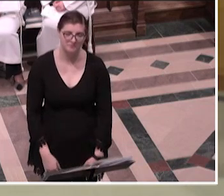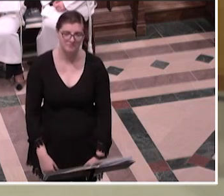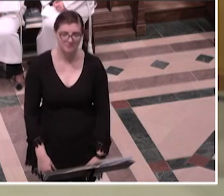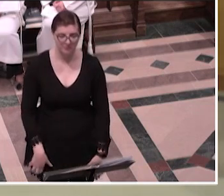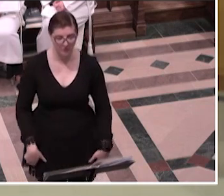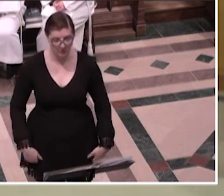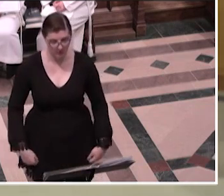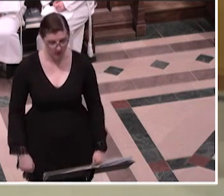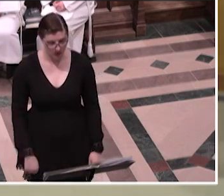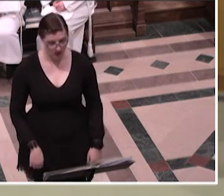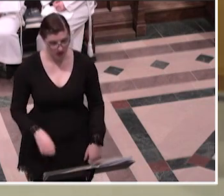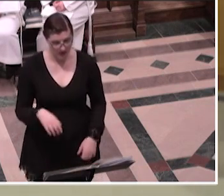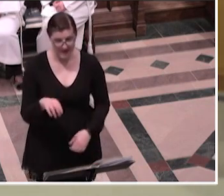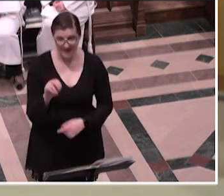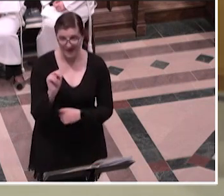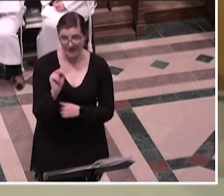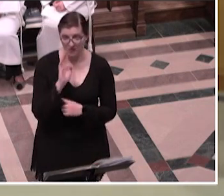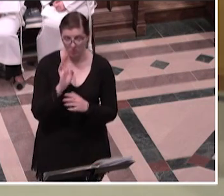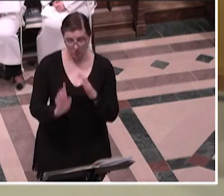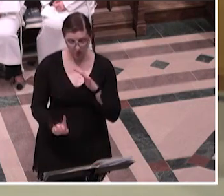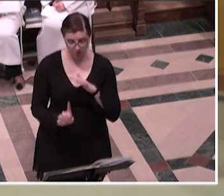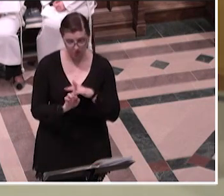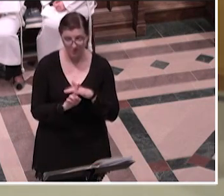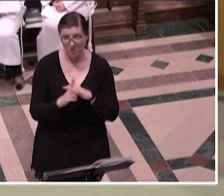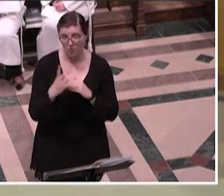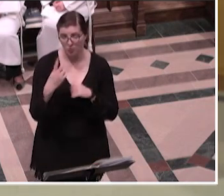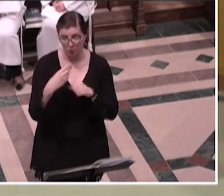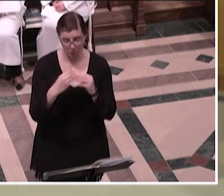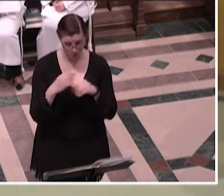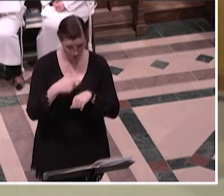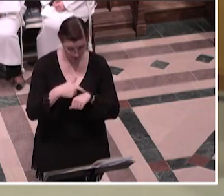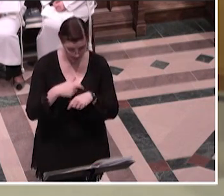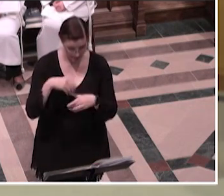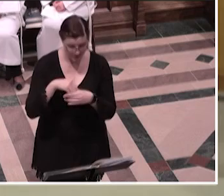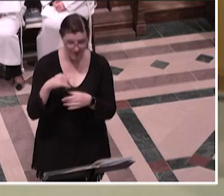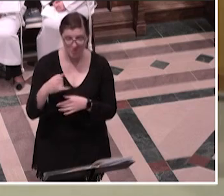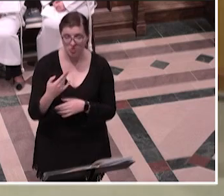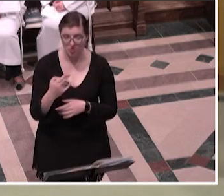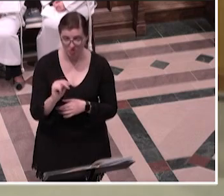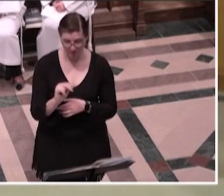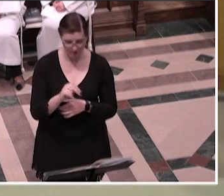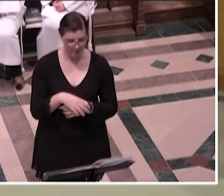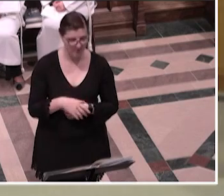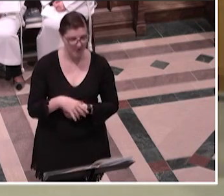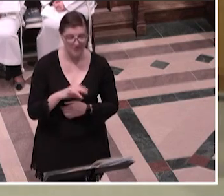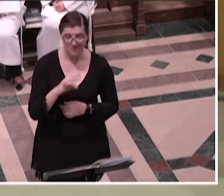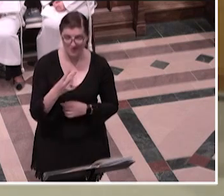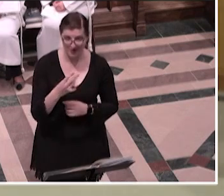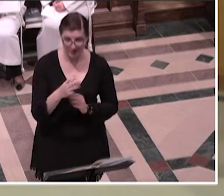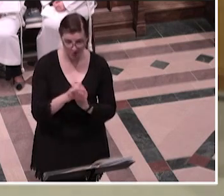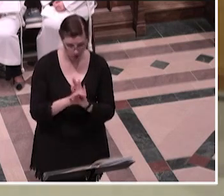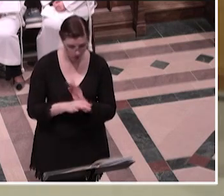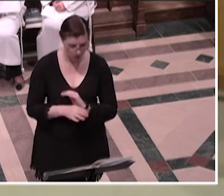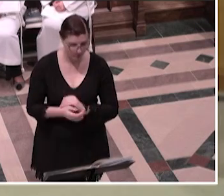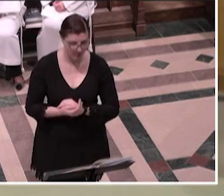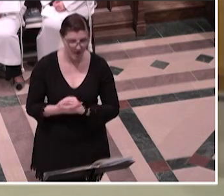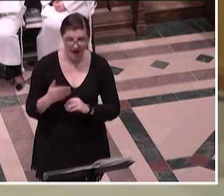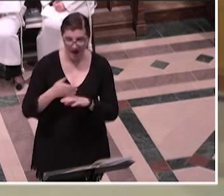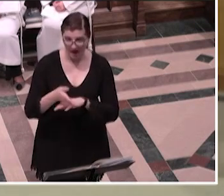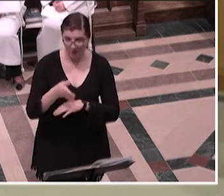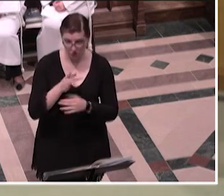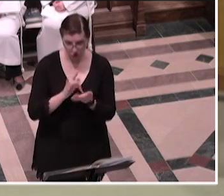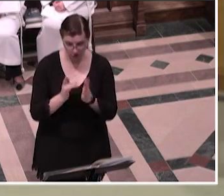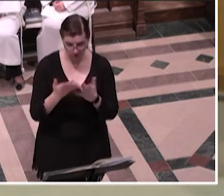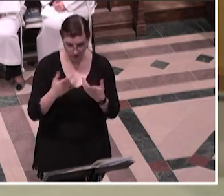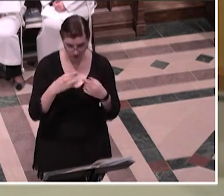Nicodemus appears two more times in John's Gospel. In the seventh chapter, After Jesus has fed the 5,000, walked